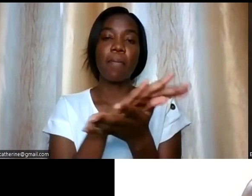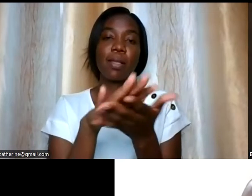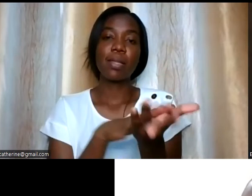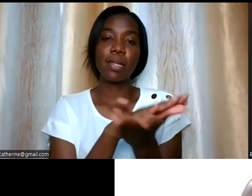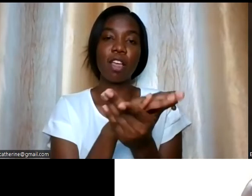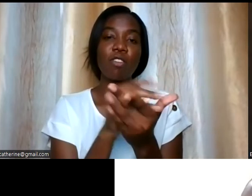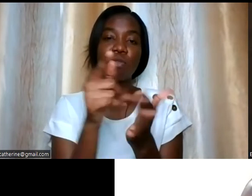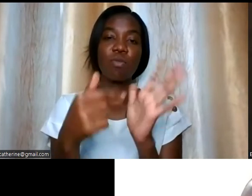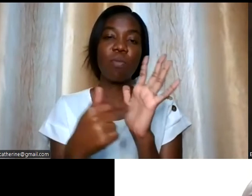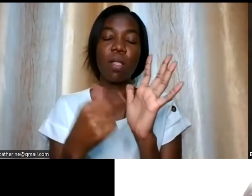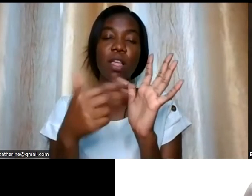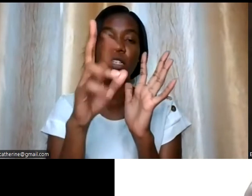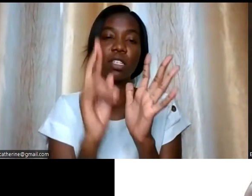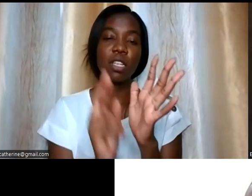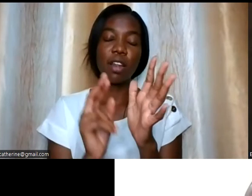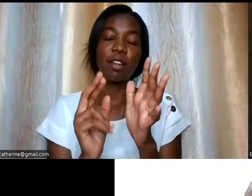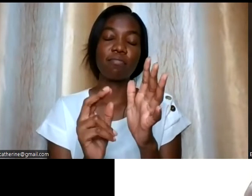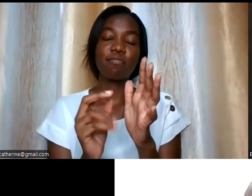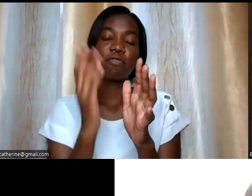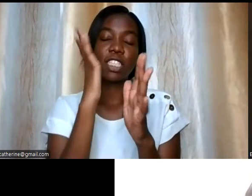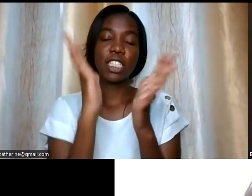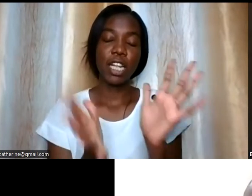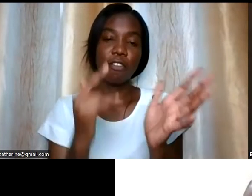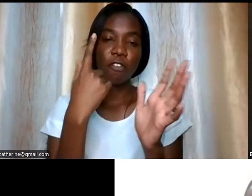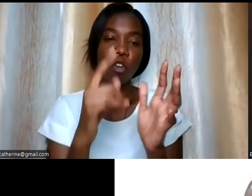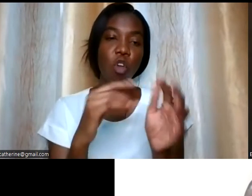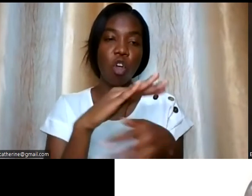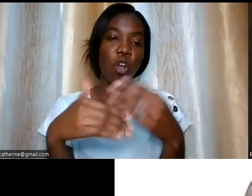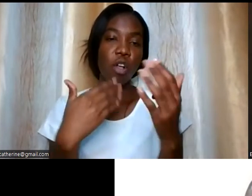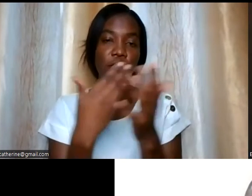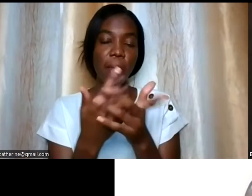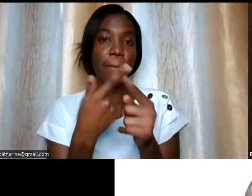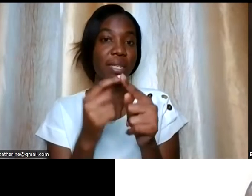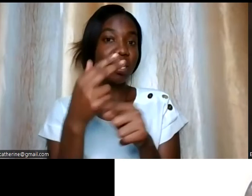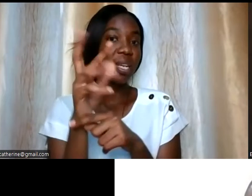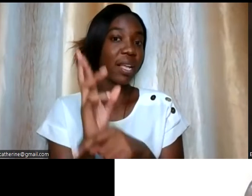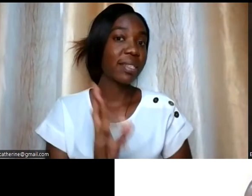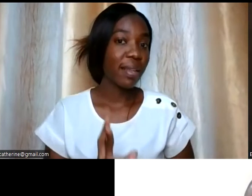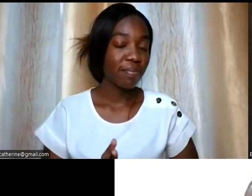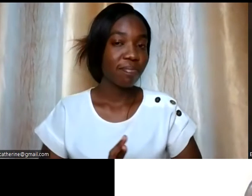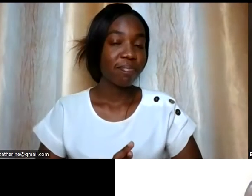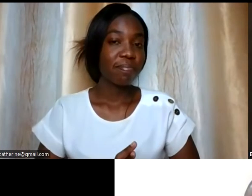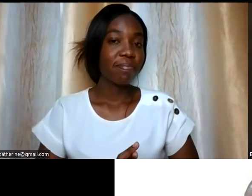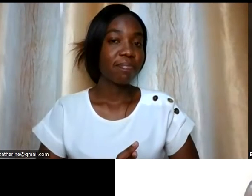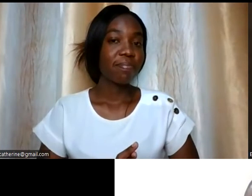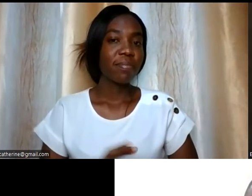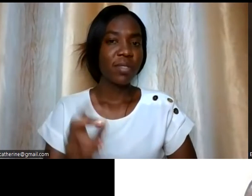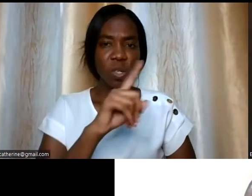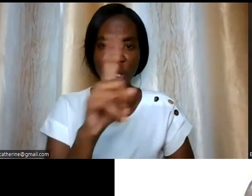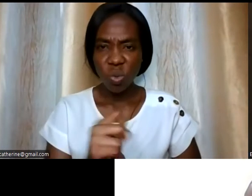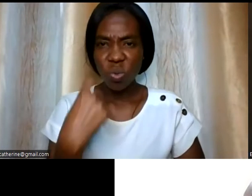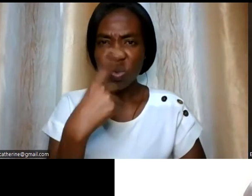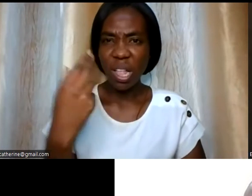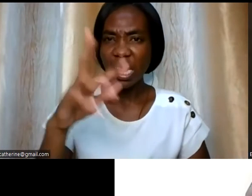is a facilitator of all of us. But the HR, who is HR? The question again, who is HR of